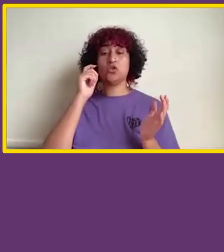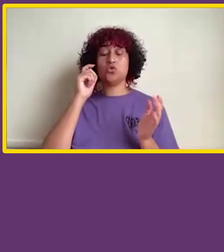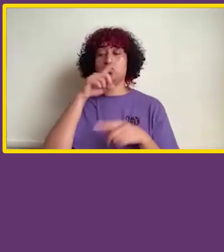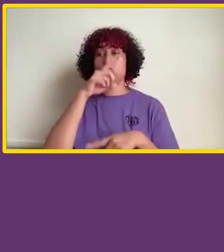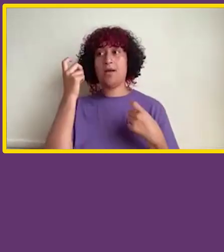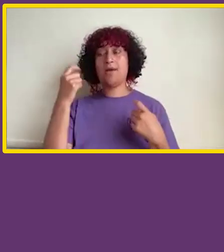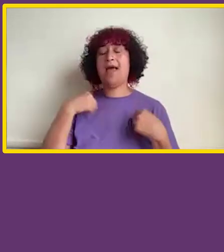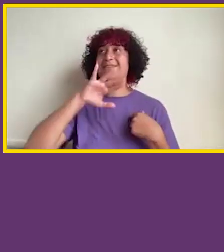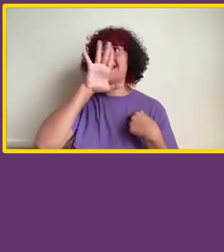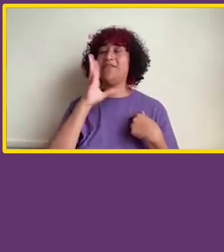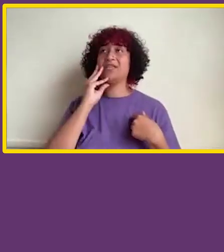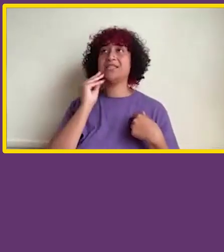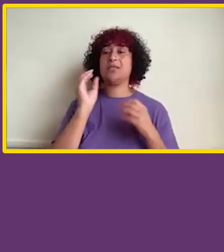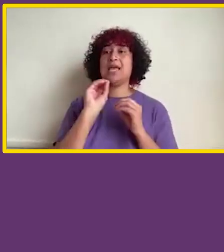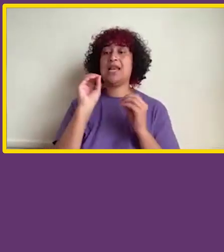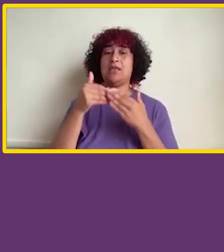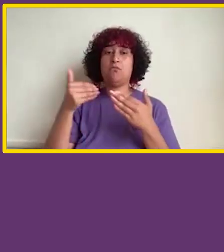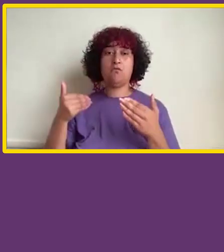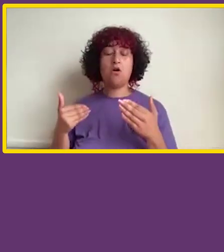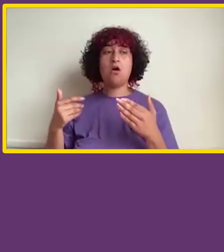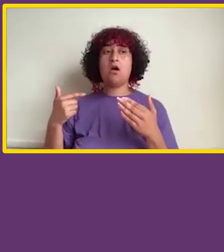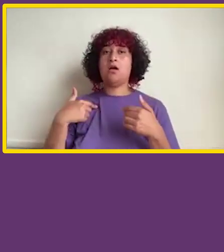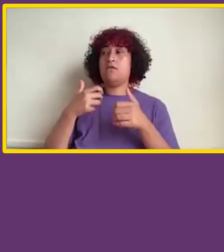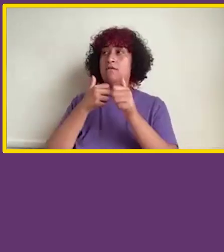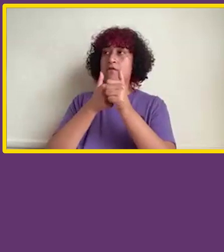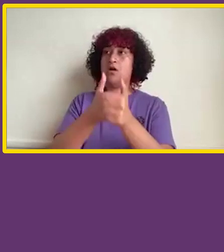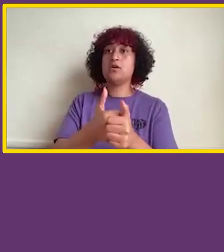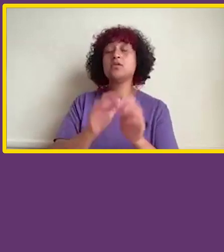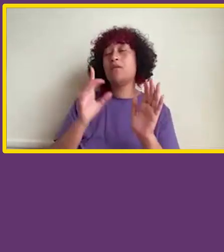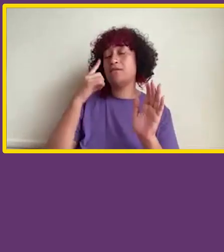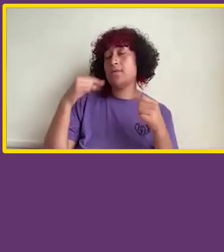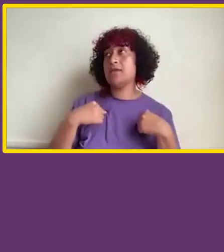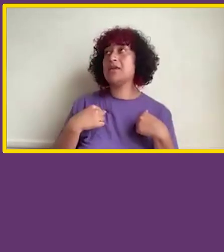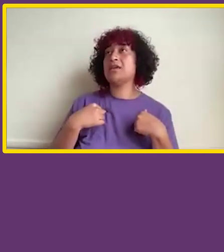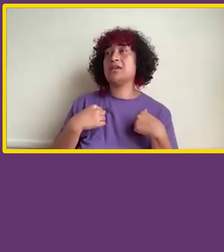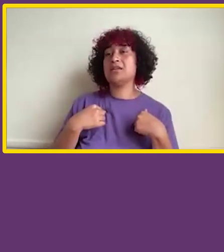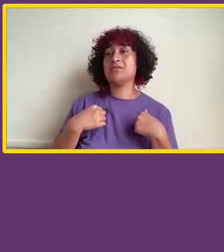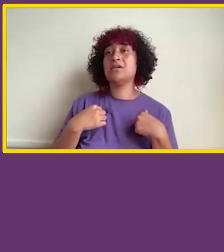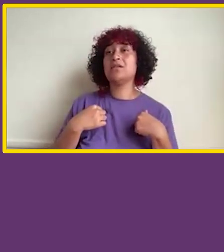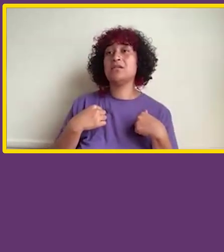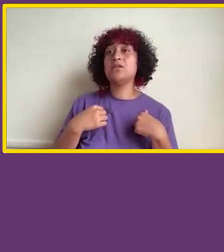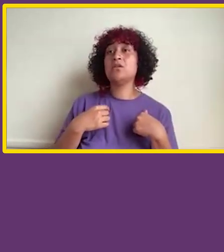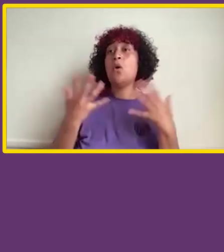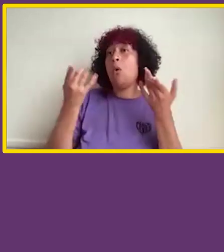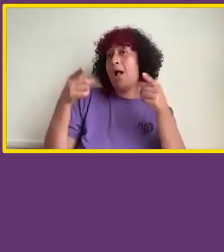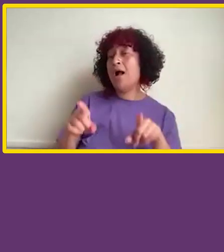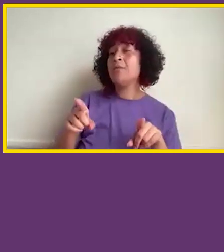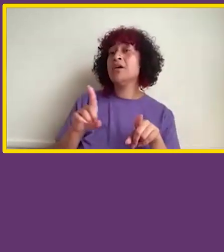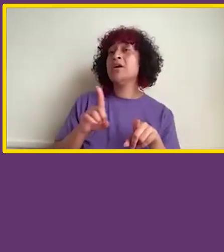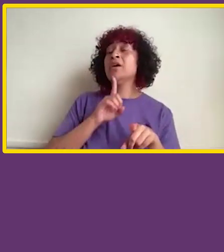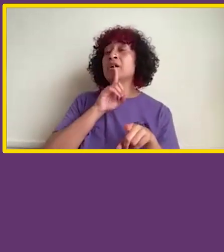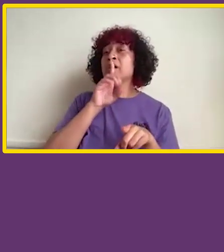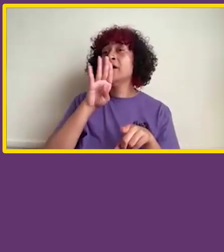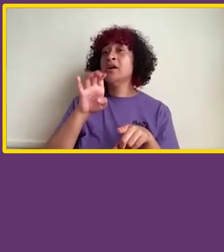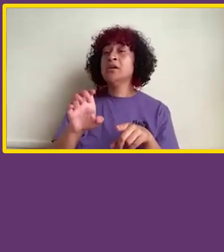life following a very, well, let me just stay focused here. What will happen is, should you decide to engage